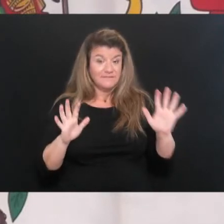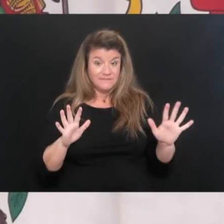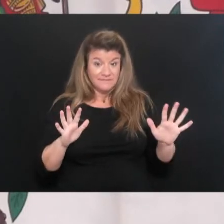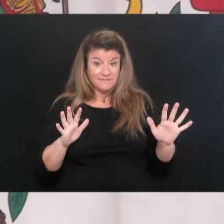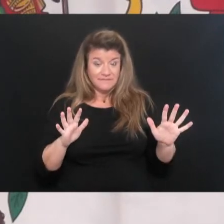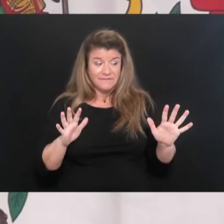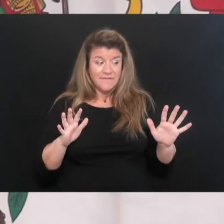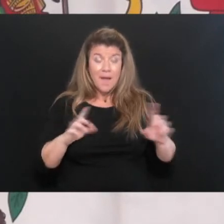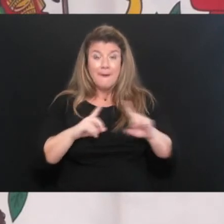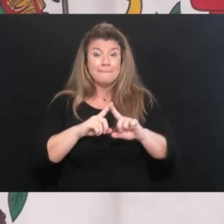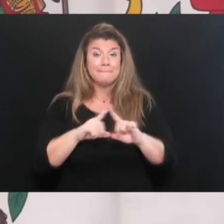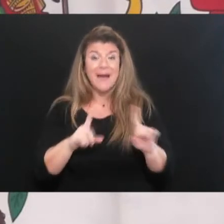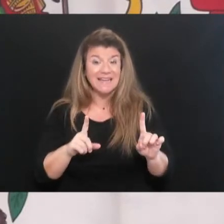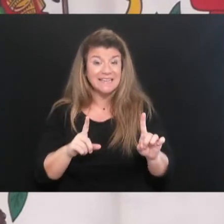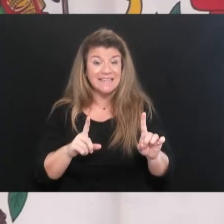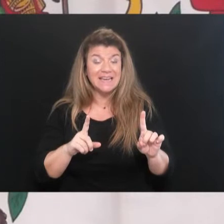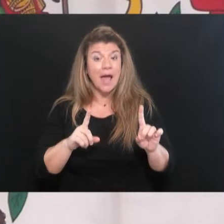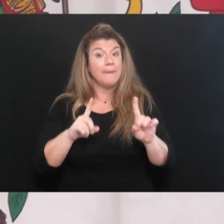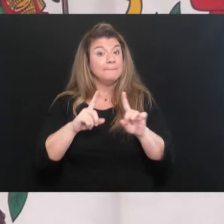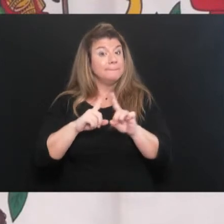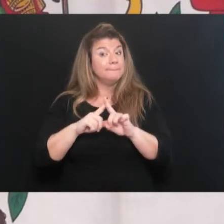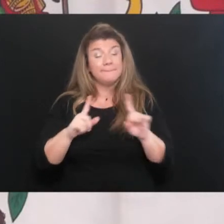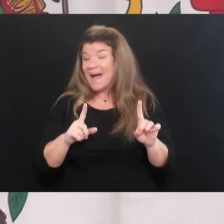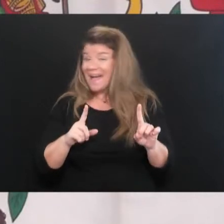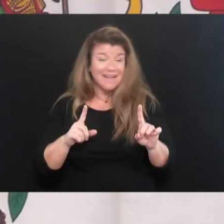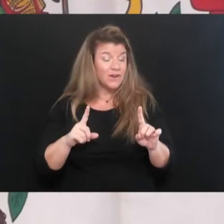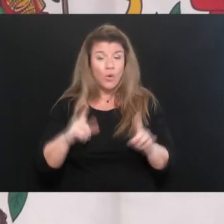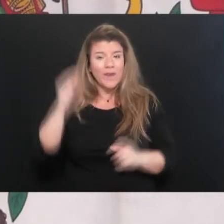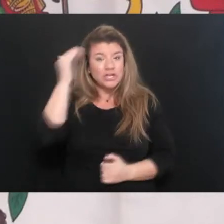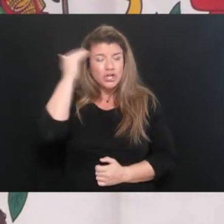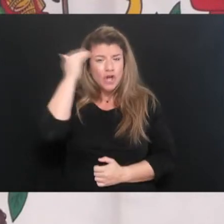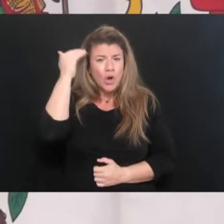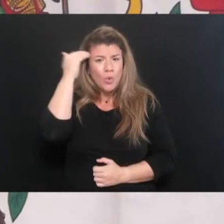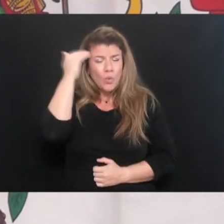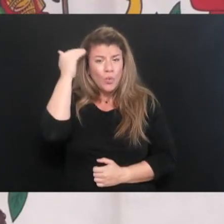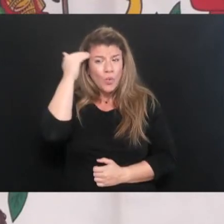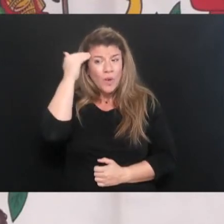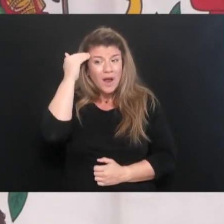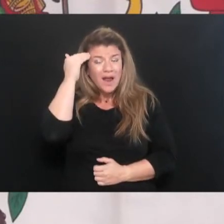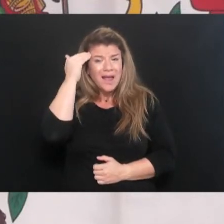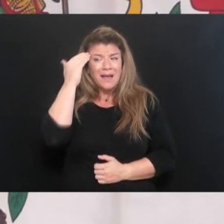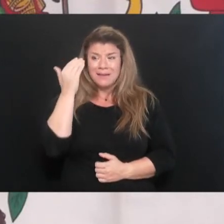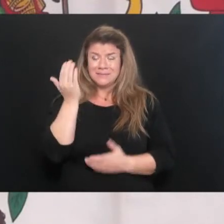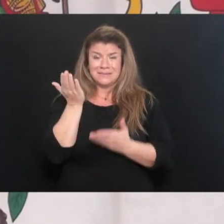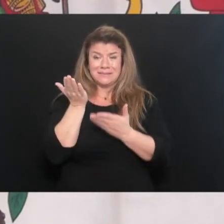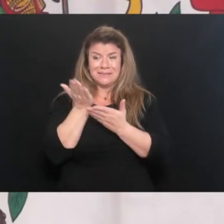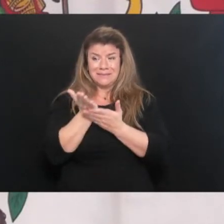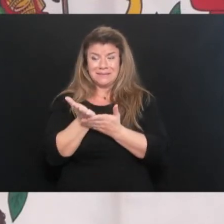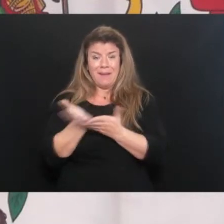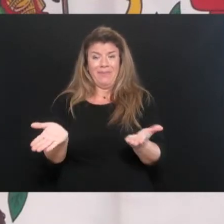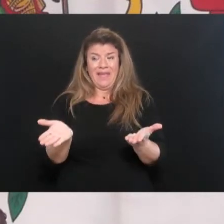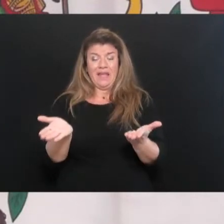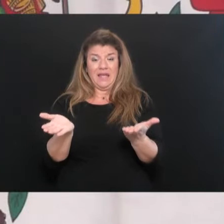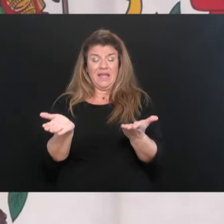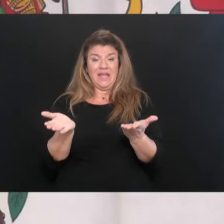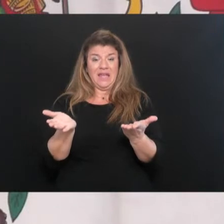they are absolutely, we should know that something that's been around as long as